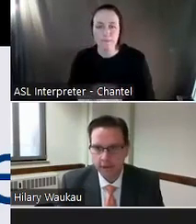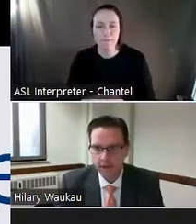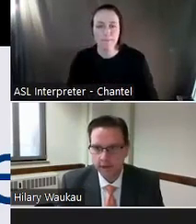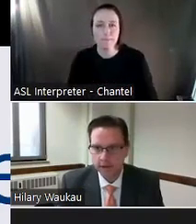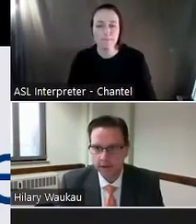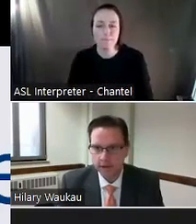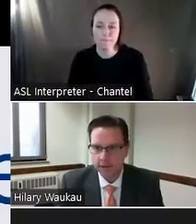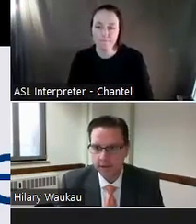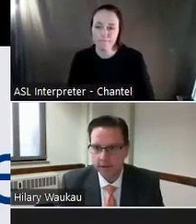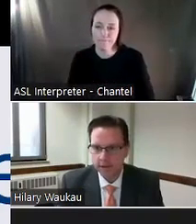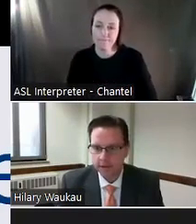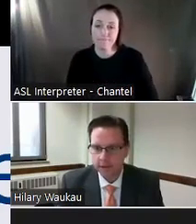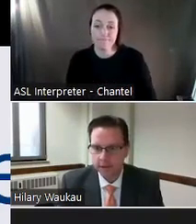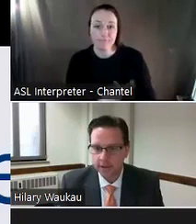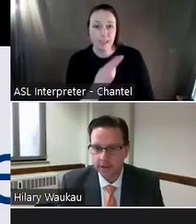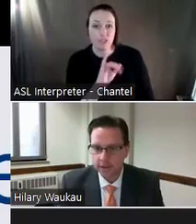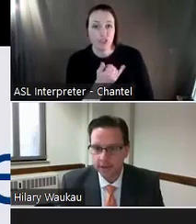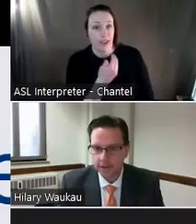Thank you, Paula.